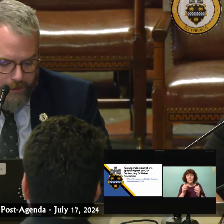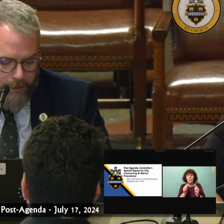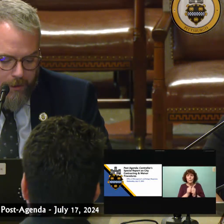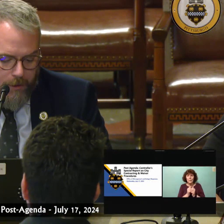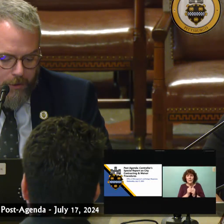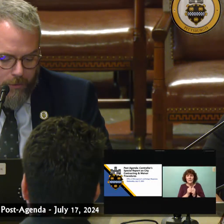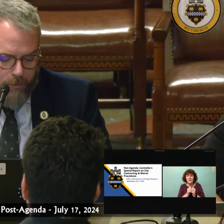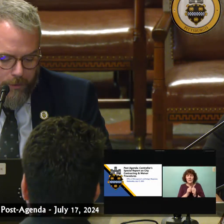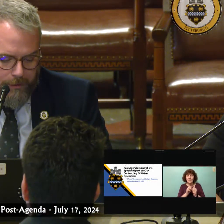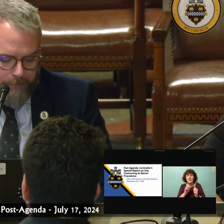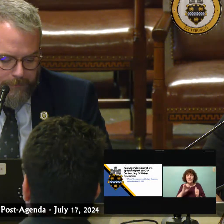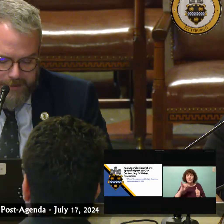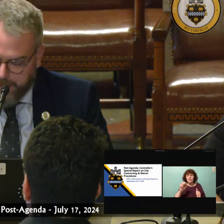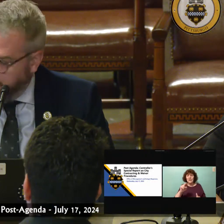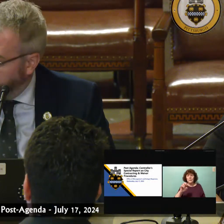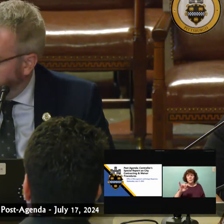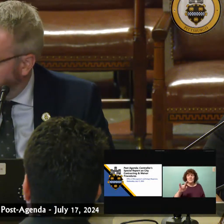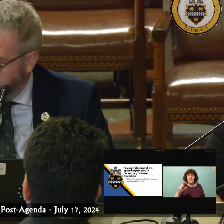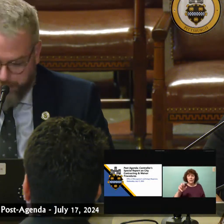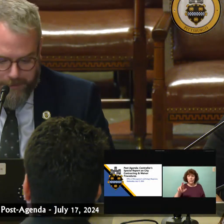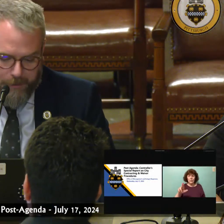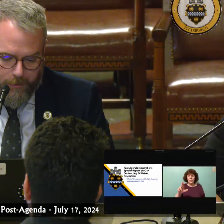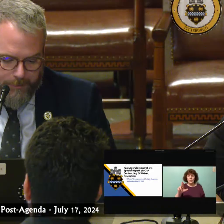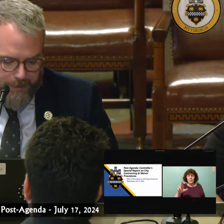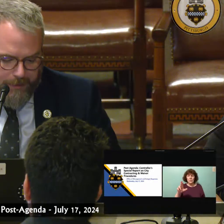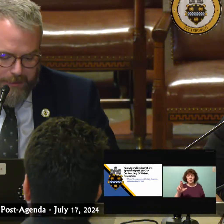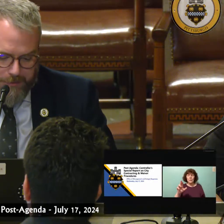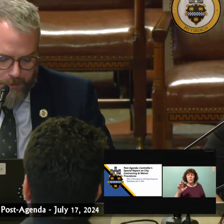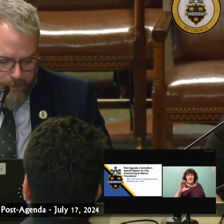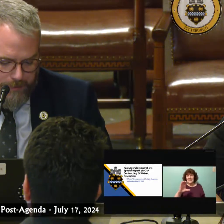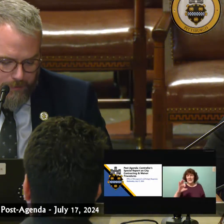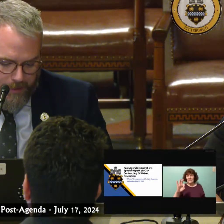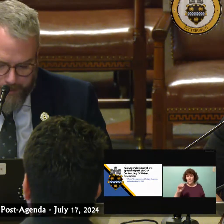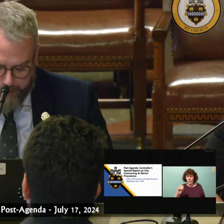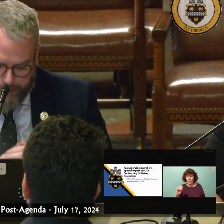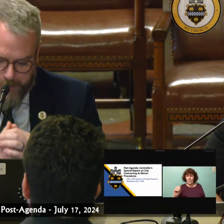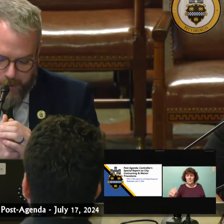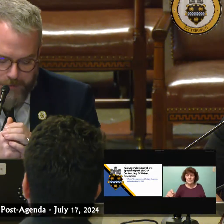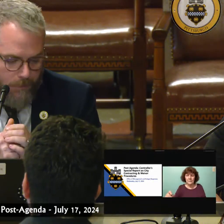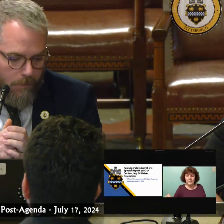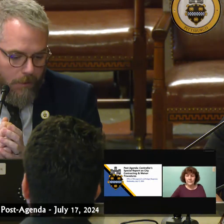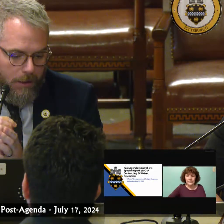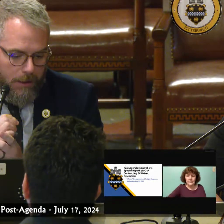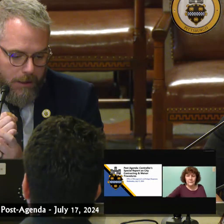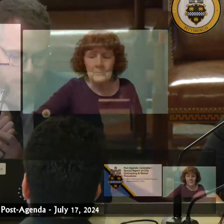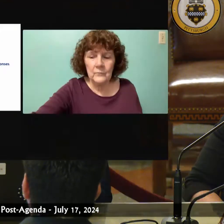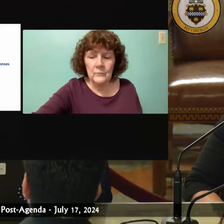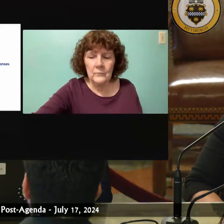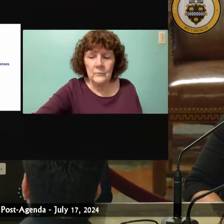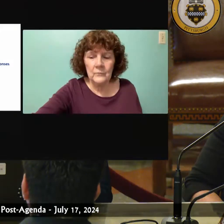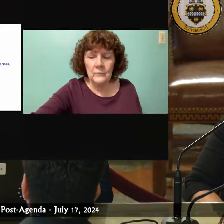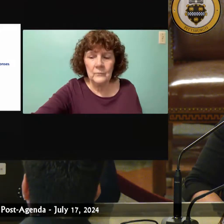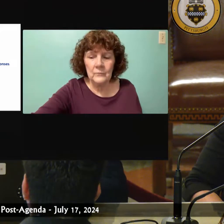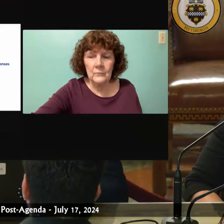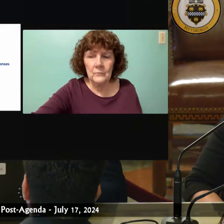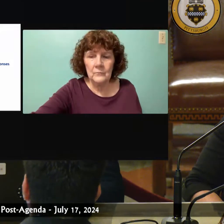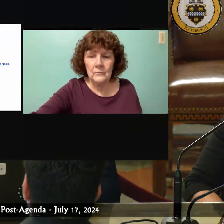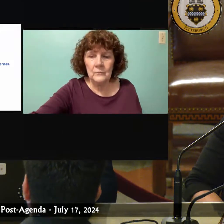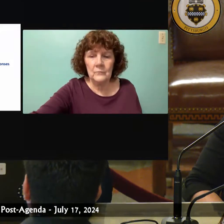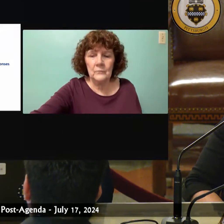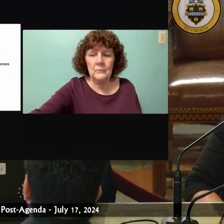Jen Olzinger, who leads the procurement office within OMB and so is primarily responsible for the